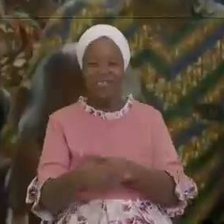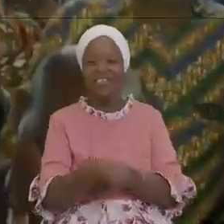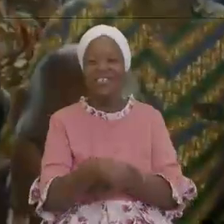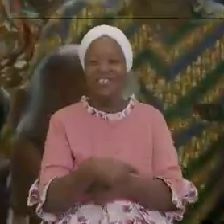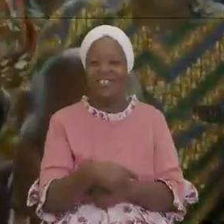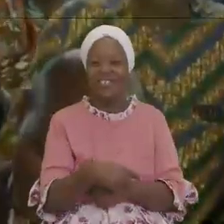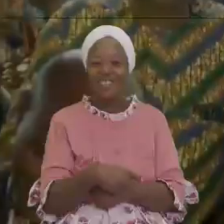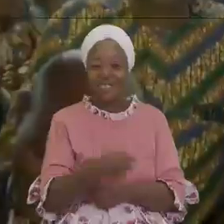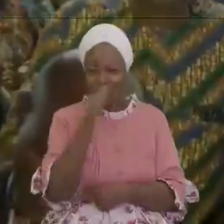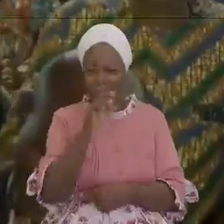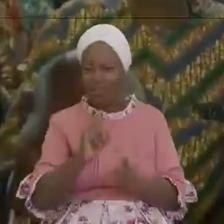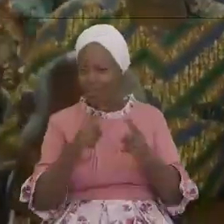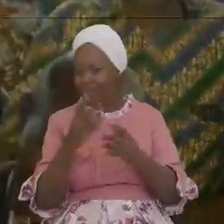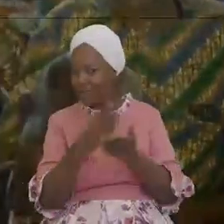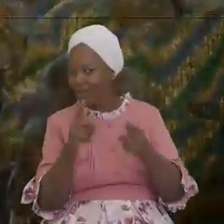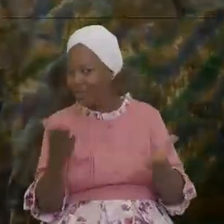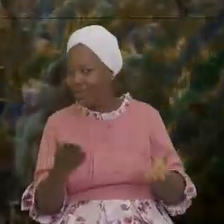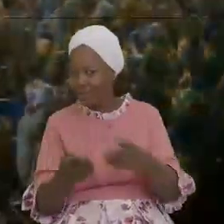Am I talking to somebody there?